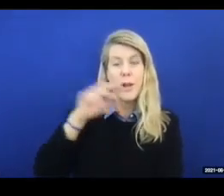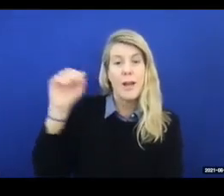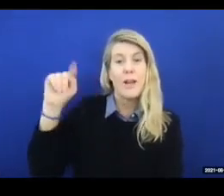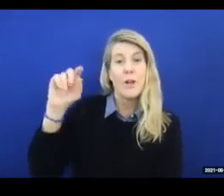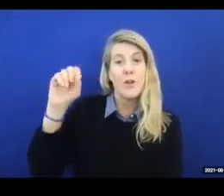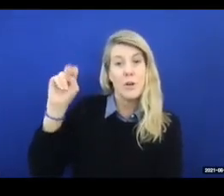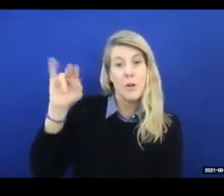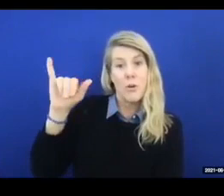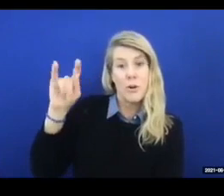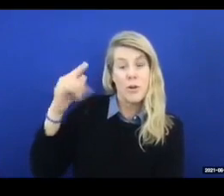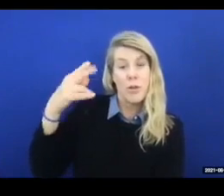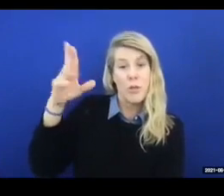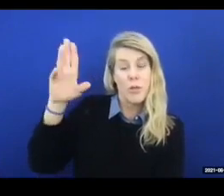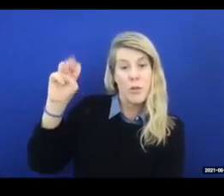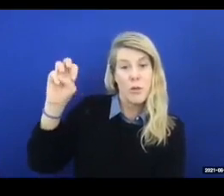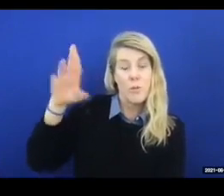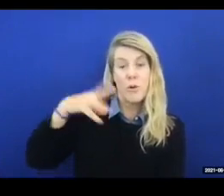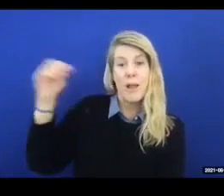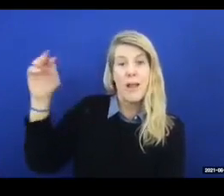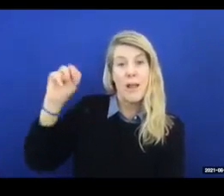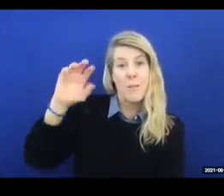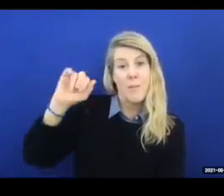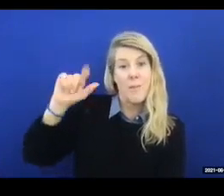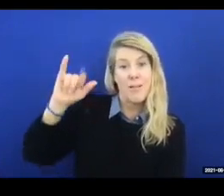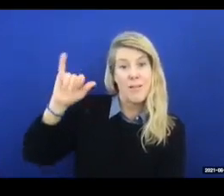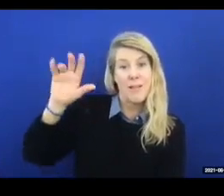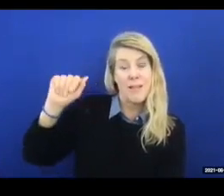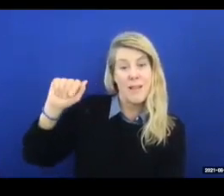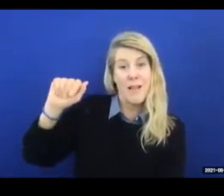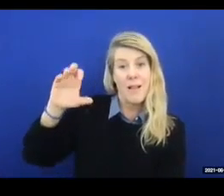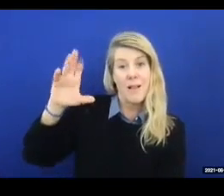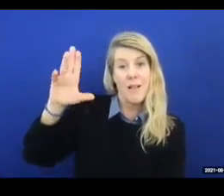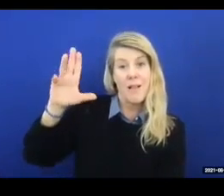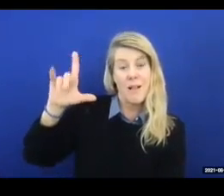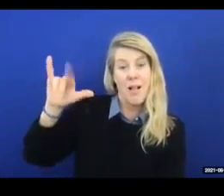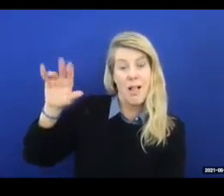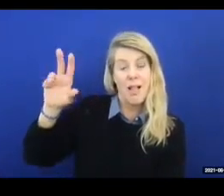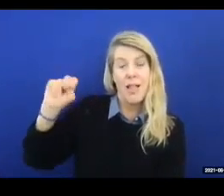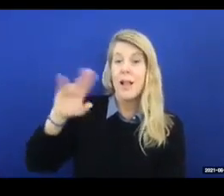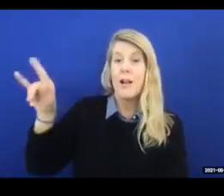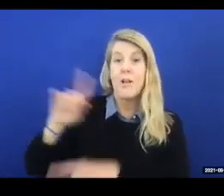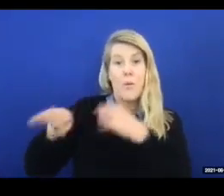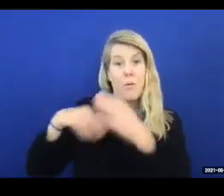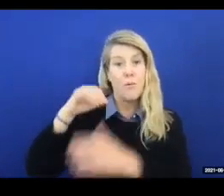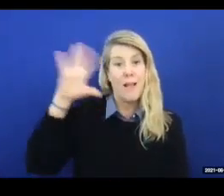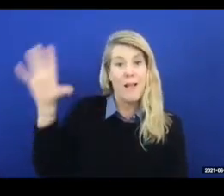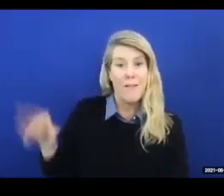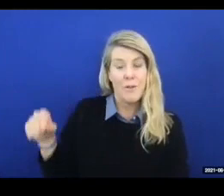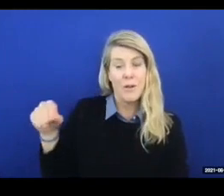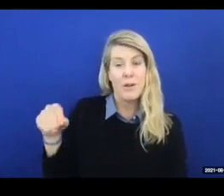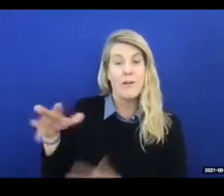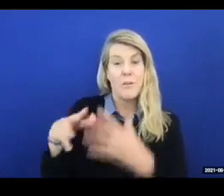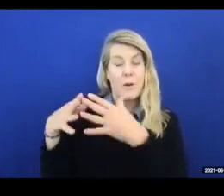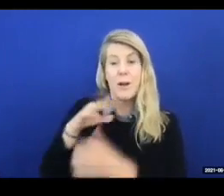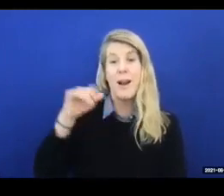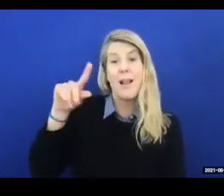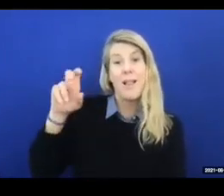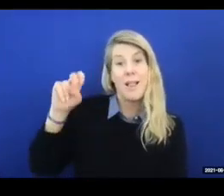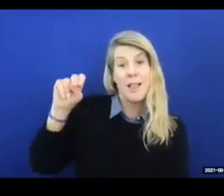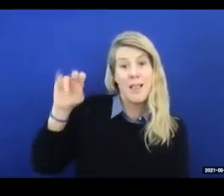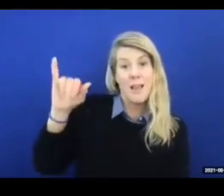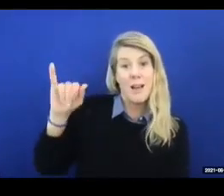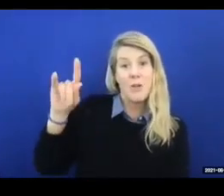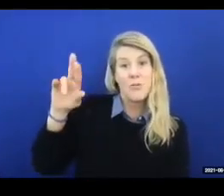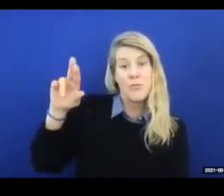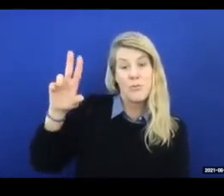Thurmond and Board of Equalization member Maglia Cohen are African Americans. And Lieutenant Governor Eleni